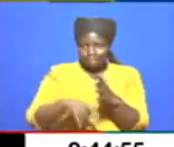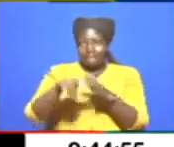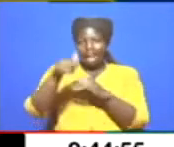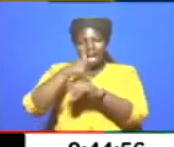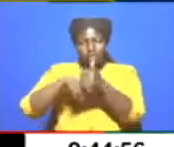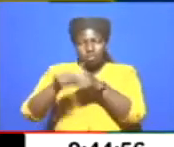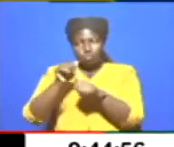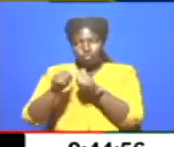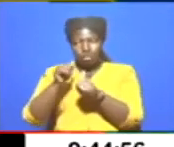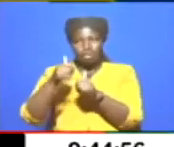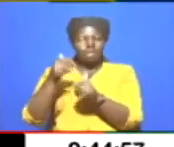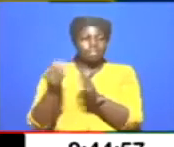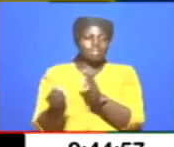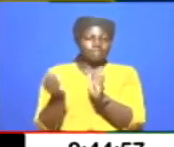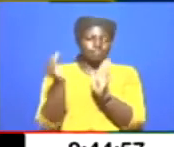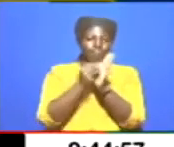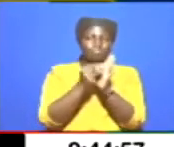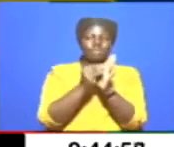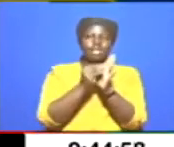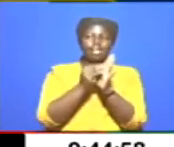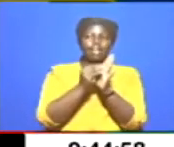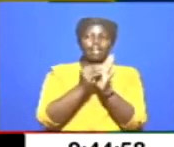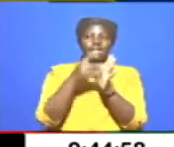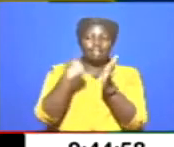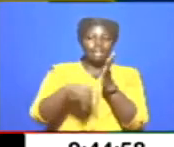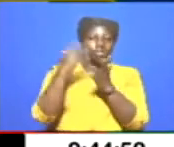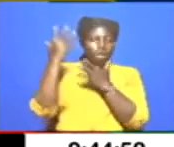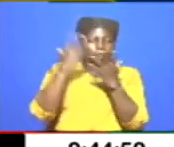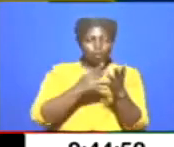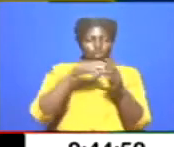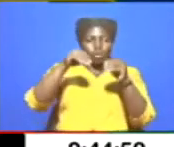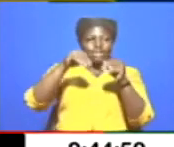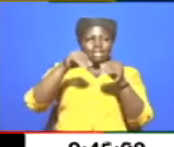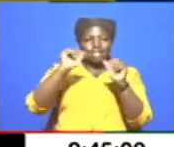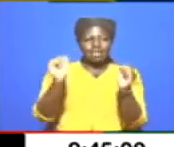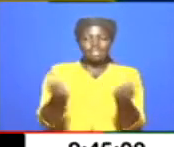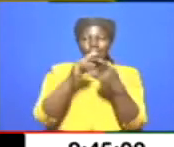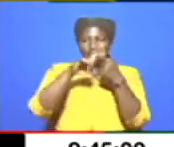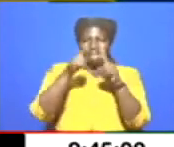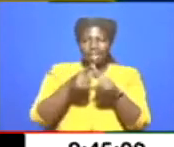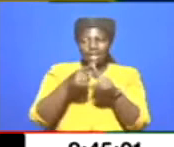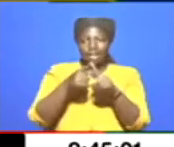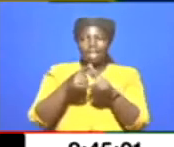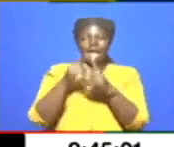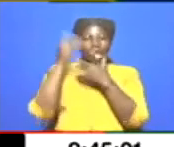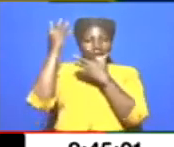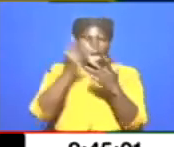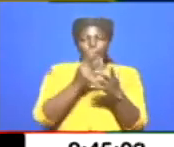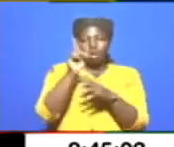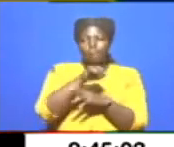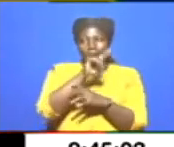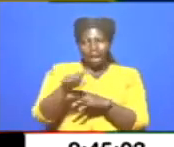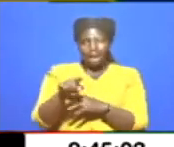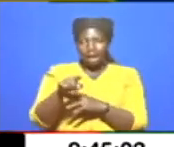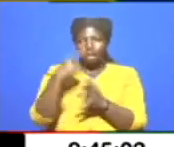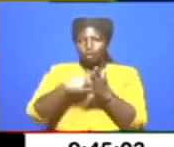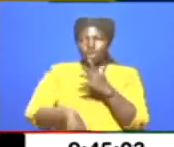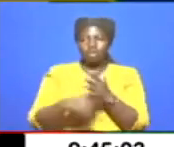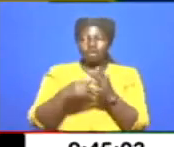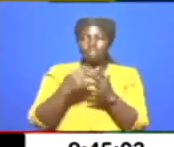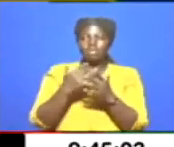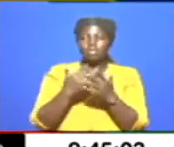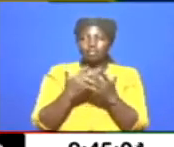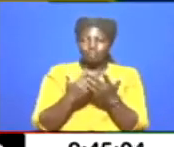monetary cost on imports, quality and safety standards, import bans, and cost-increasing customs and trade facilitation